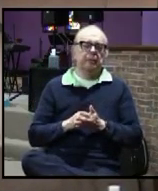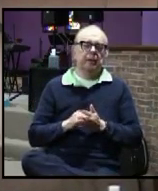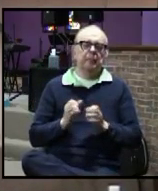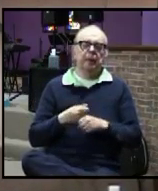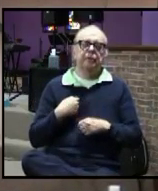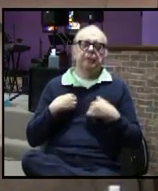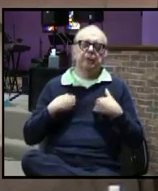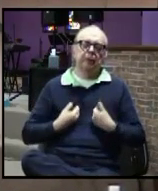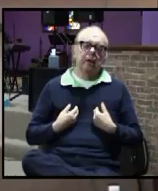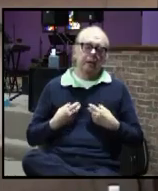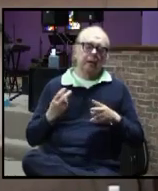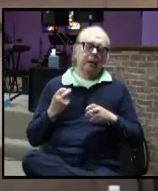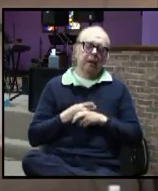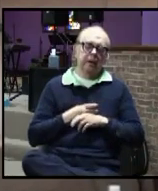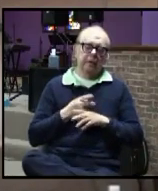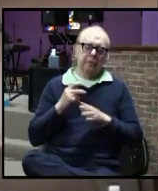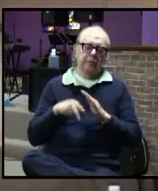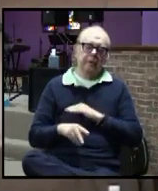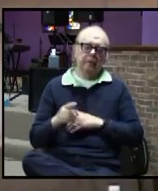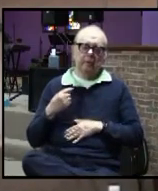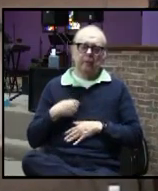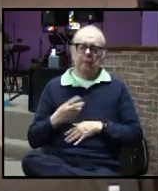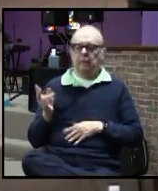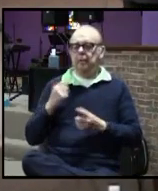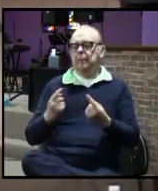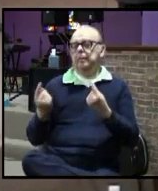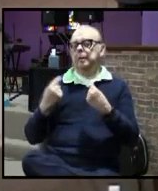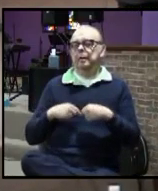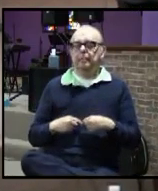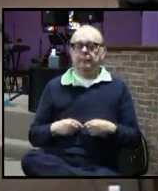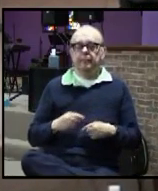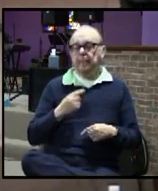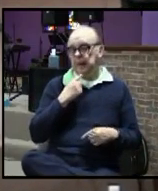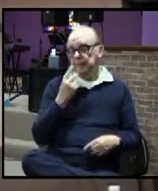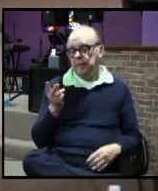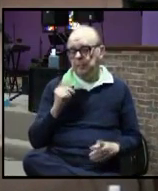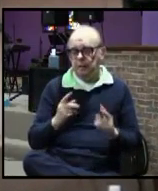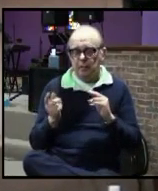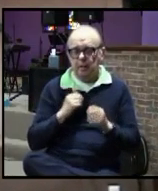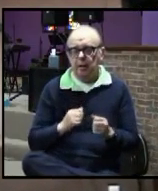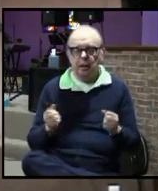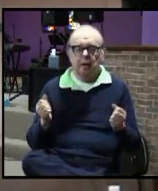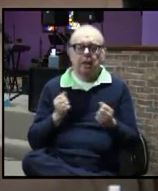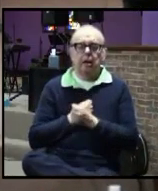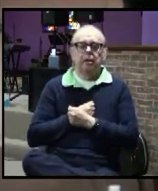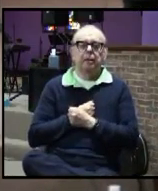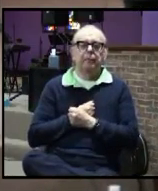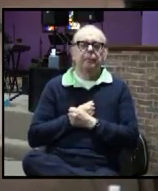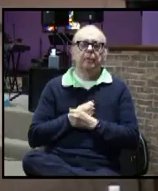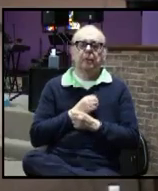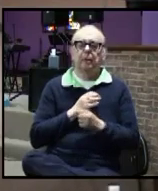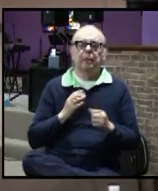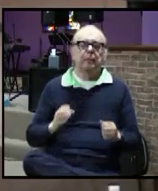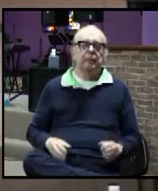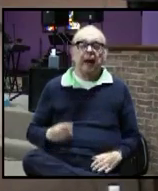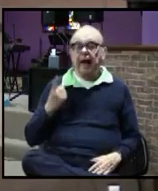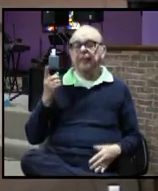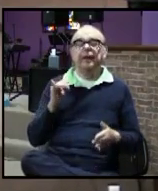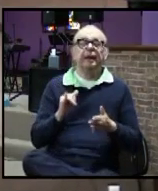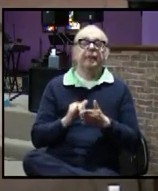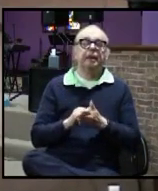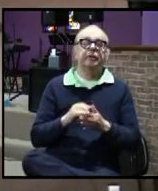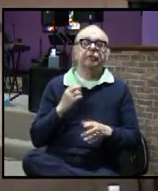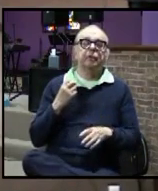out, it just kills me on the inside, is people come to me all the time and here's what they say. I'd love to be a Christian, but I think it's just too hard.